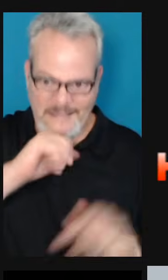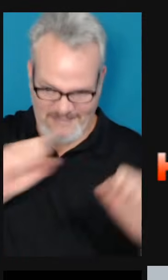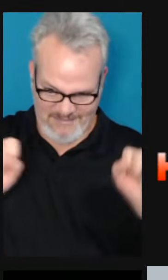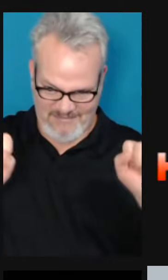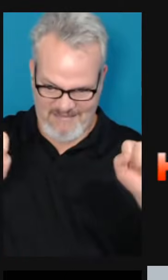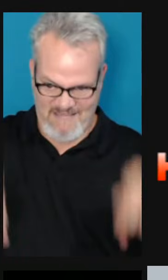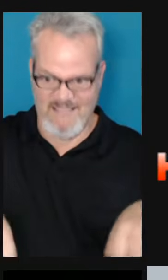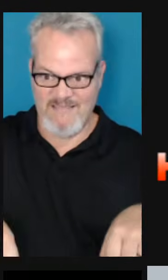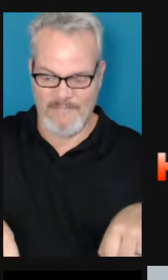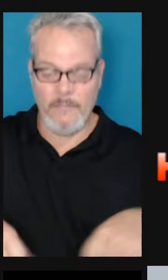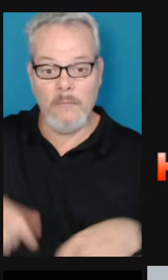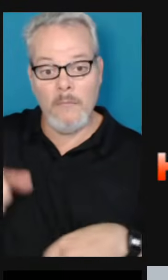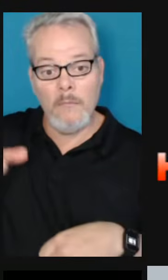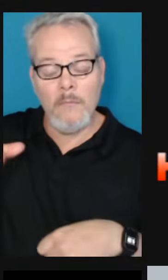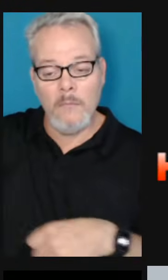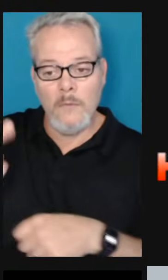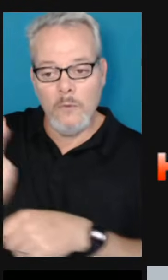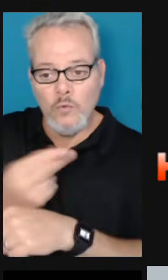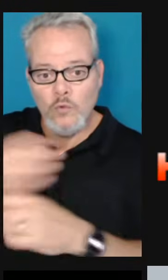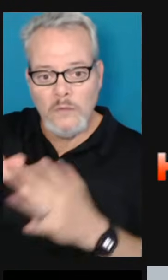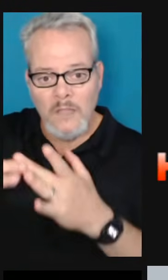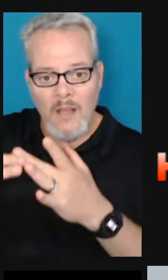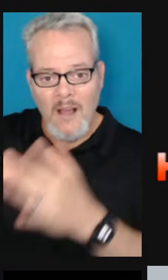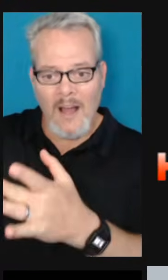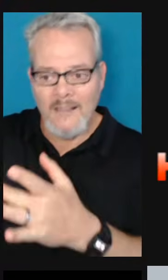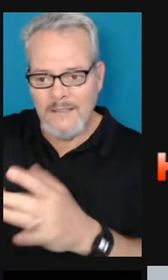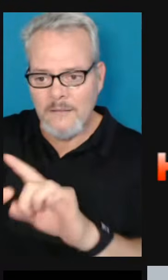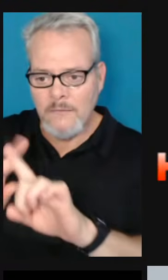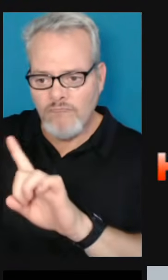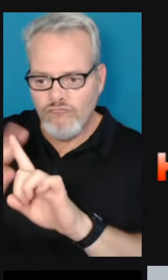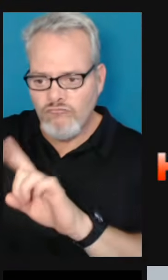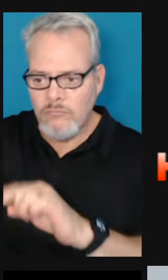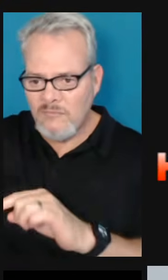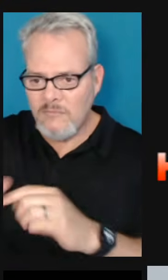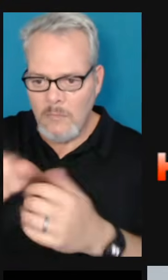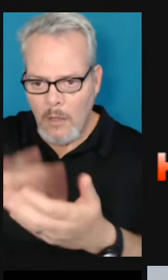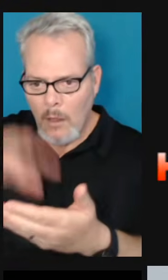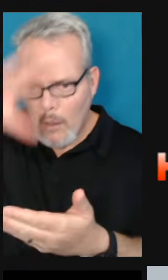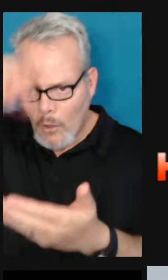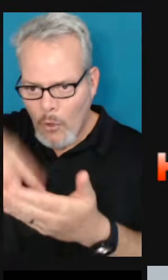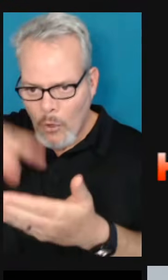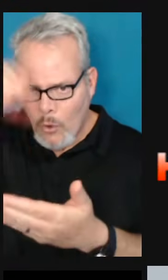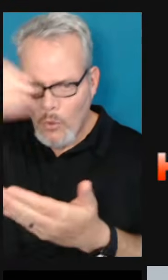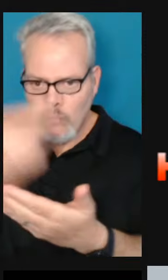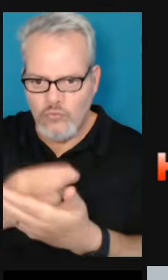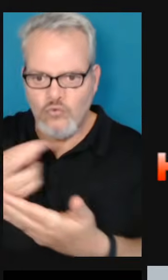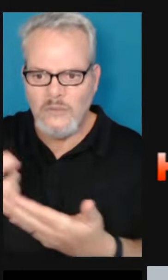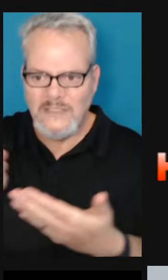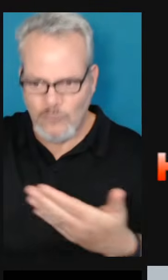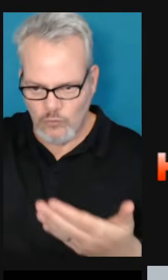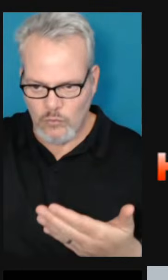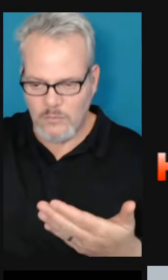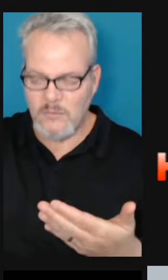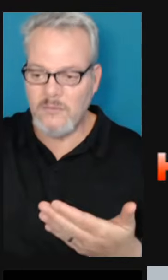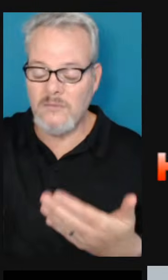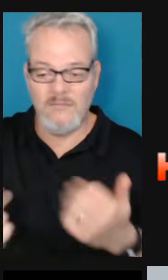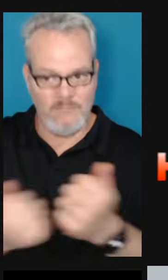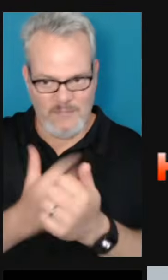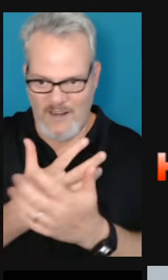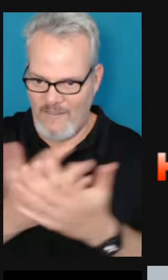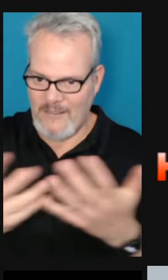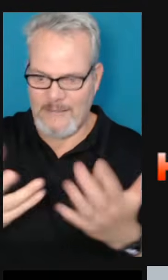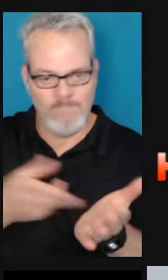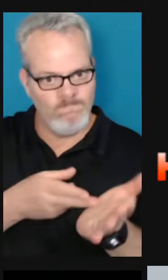here. And so this is probably a little bit of it more overkill than we need, but the principles are all valid and take